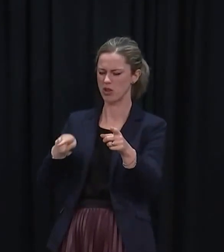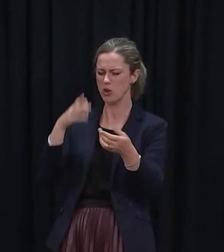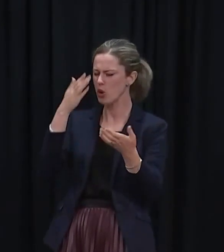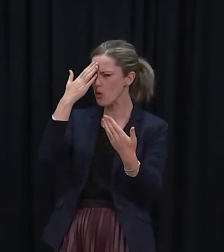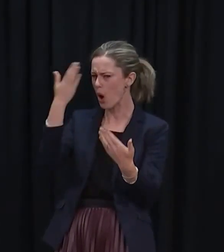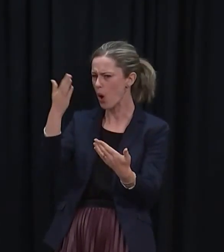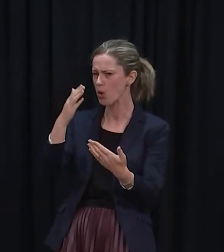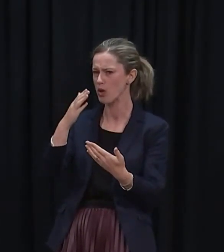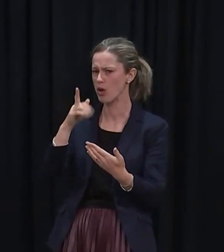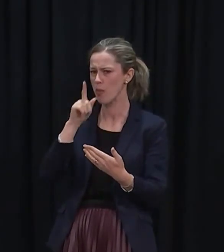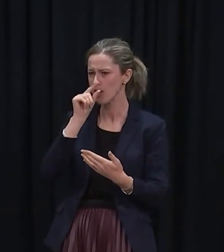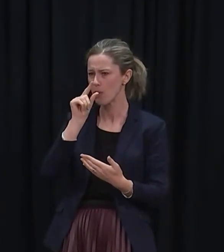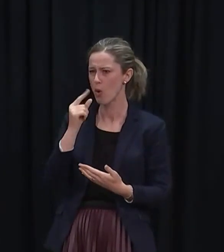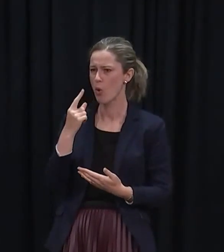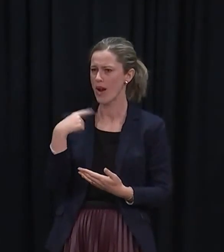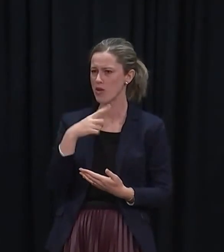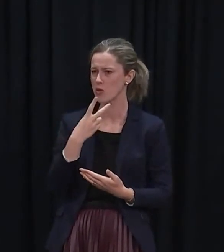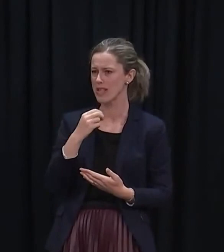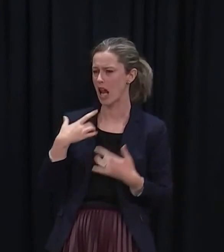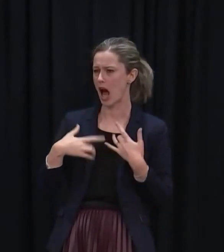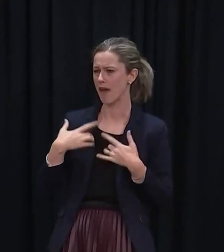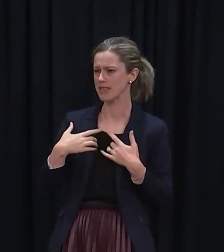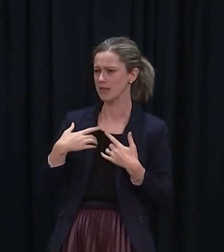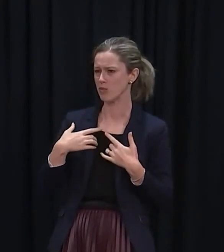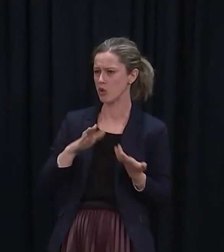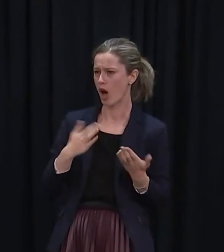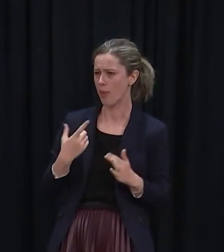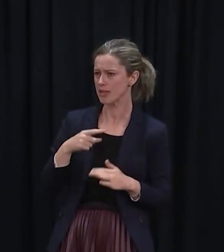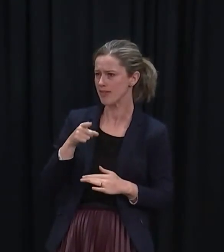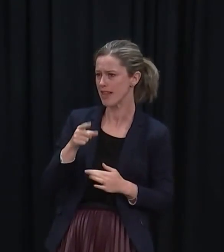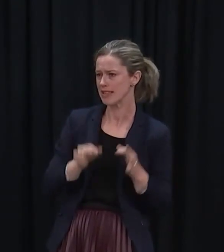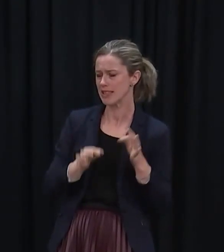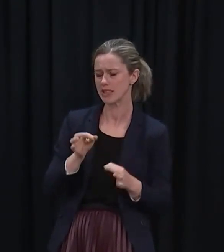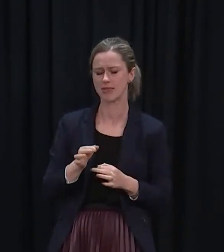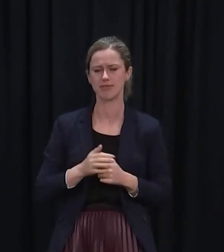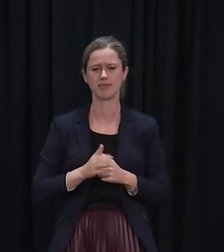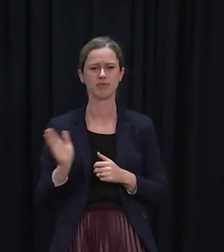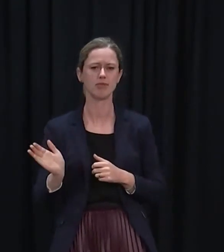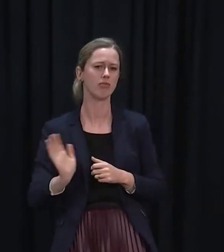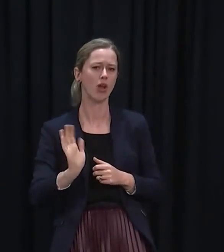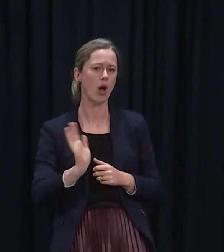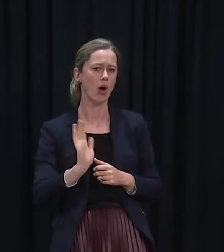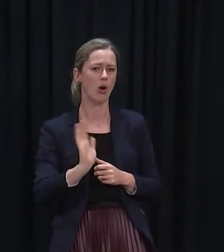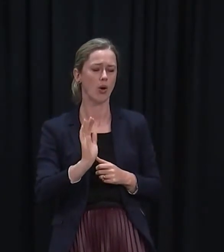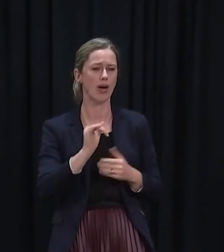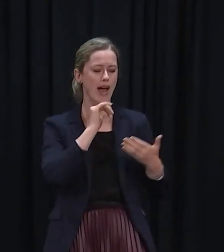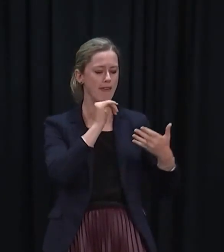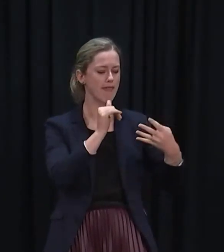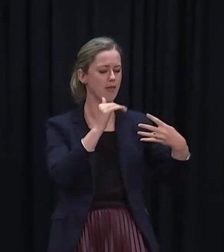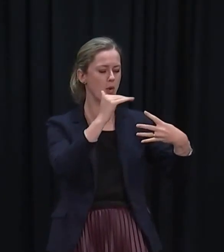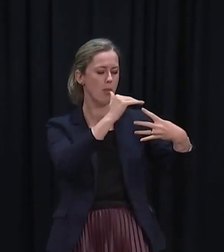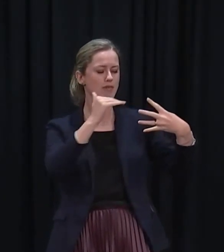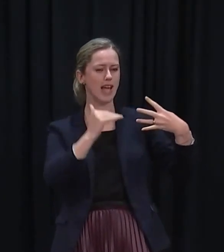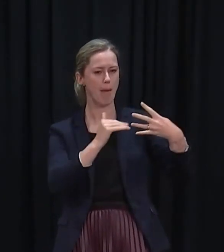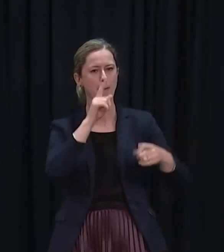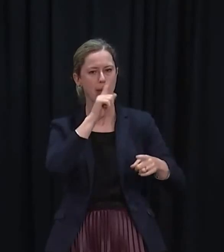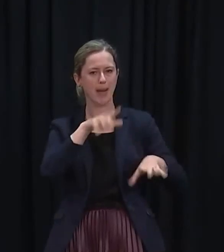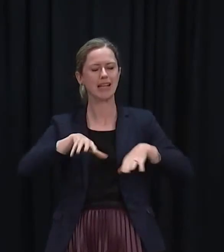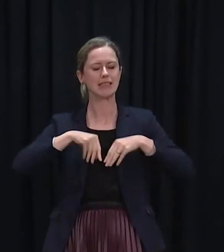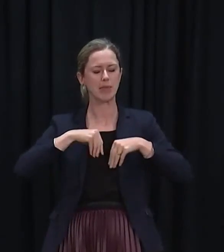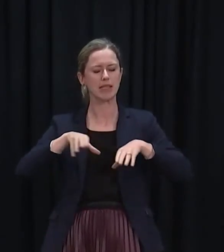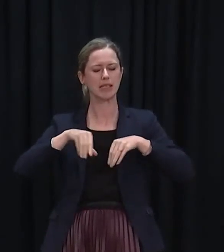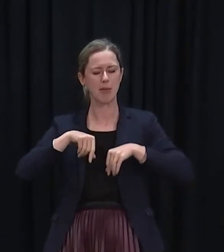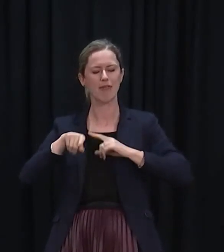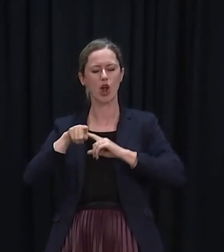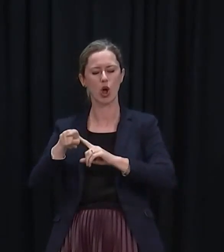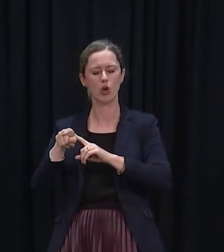with 120 lives. No, not at all, because actually I think that stepping down restrictions and keeping people with you and keeping people willing to